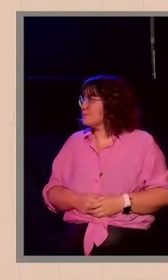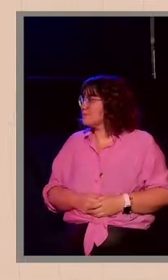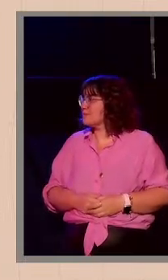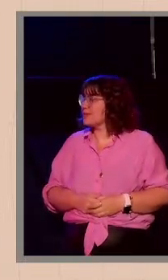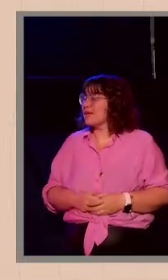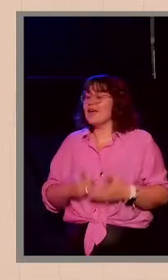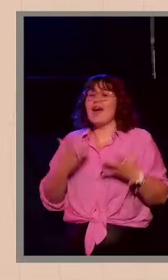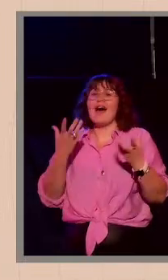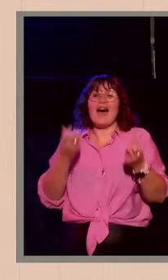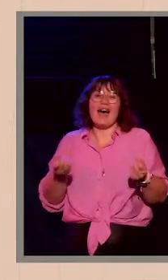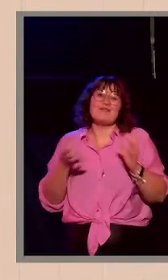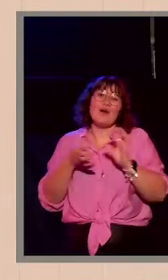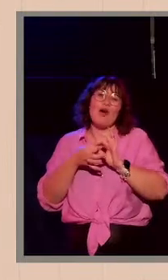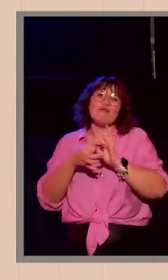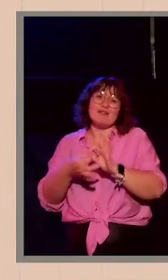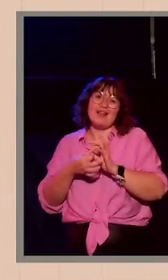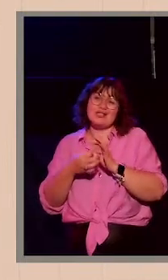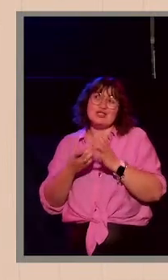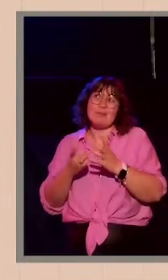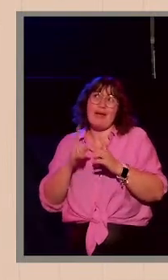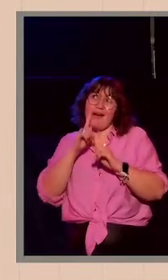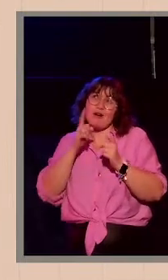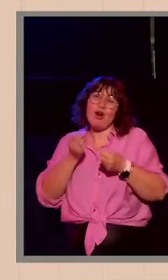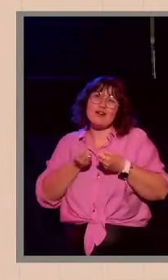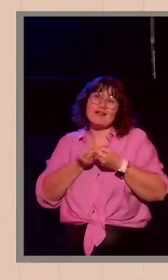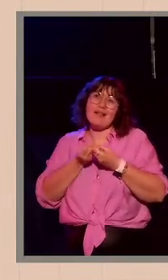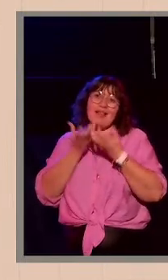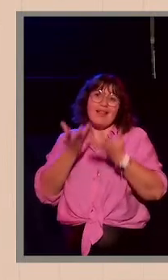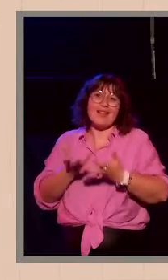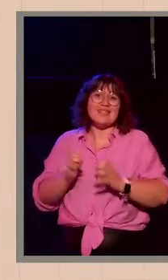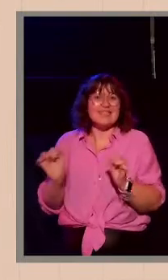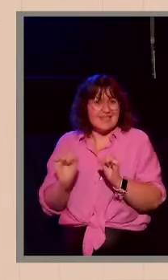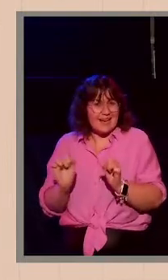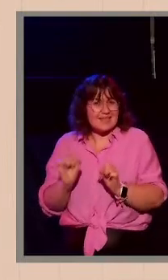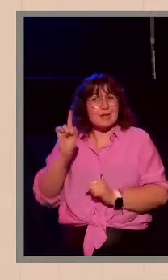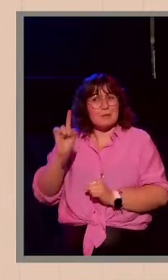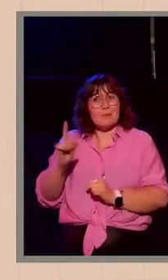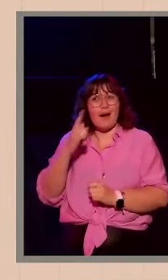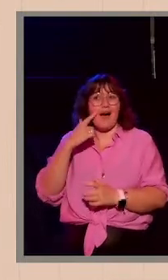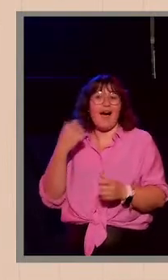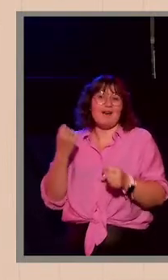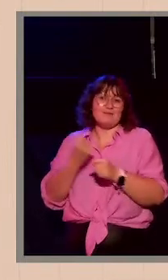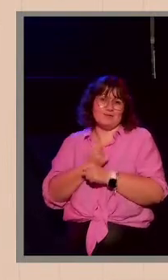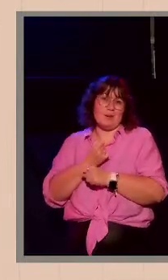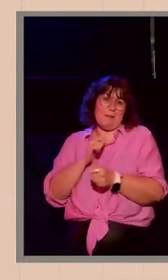There's a relationship that maybe I can't articulate yet, but I've done my best.